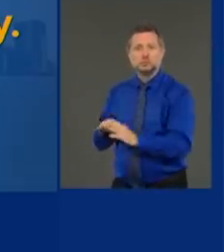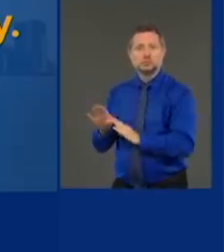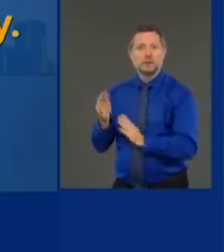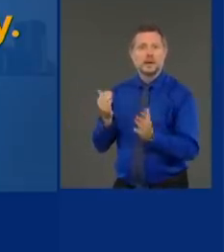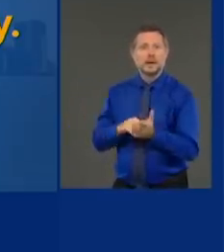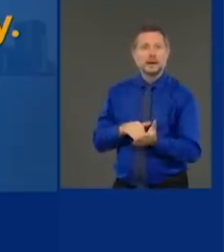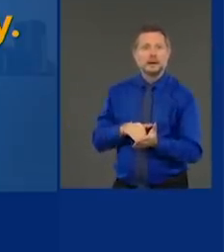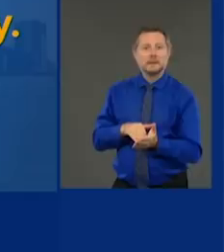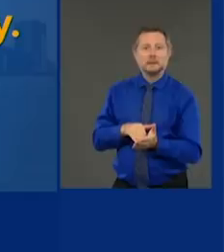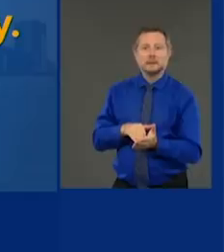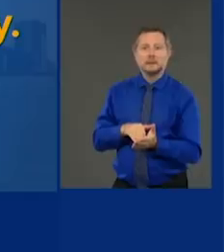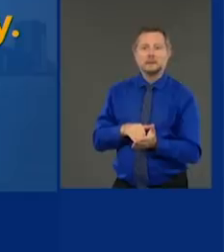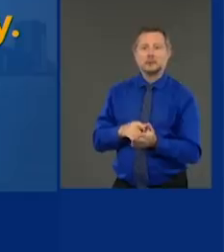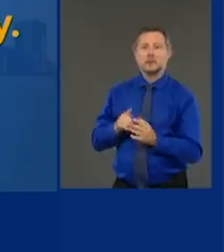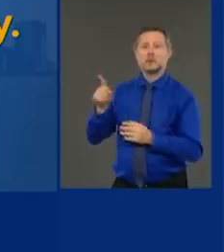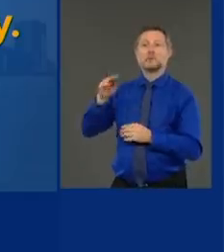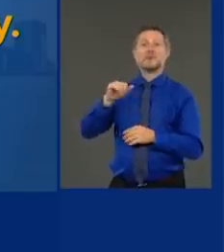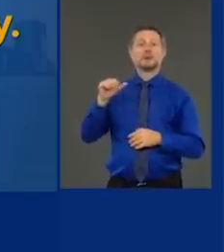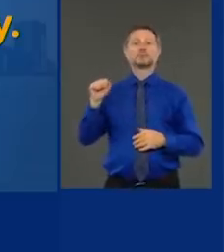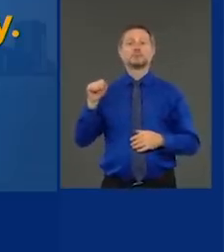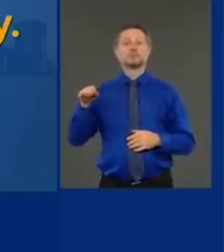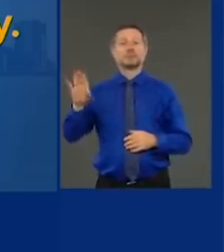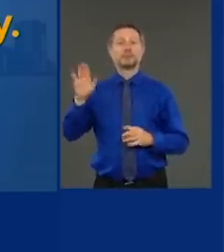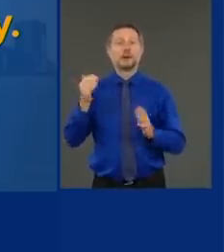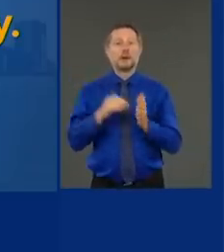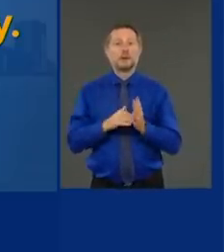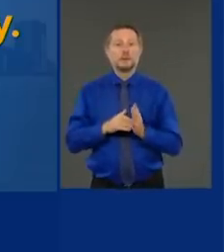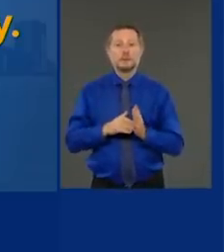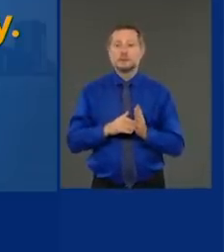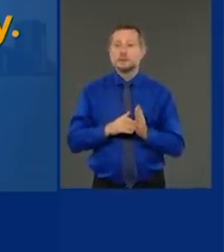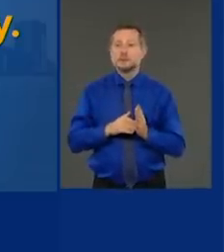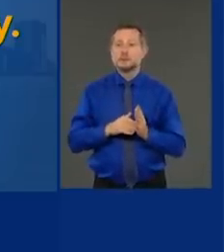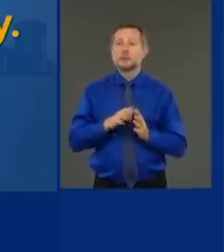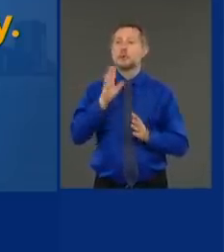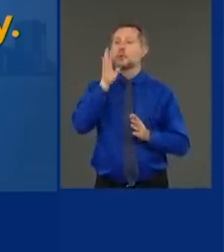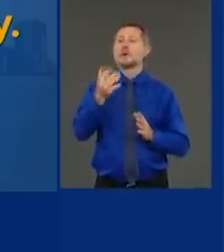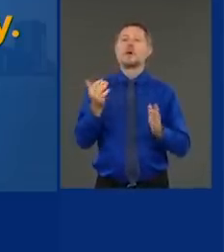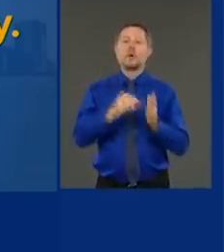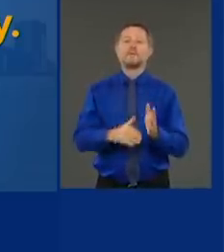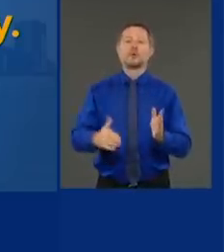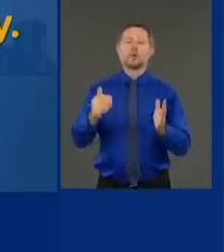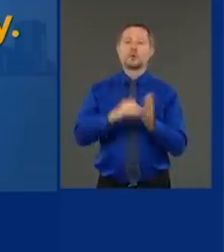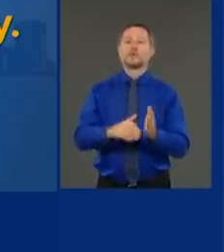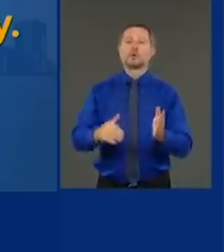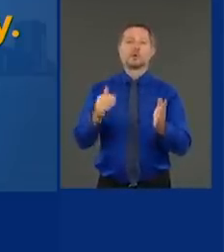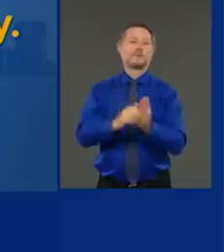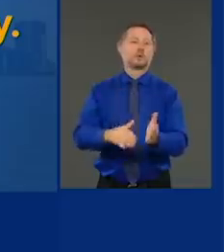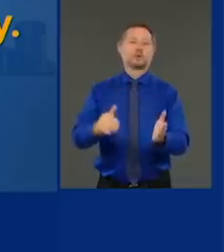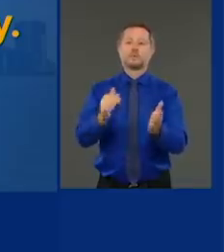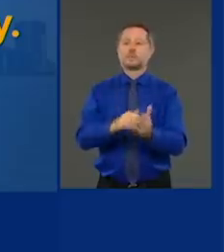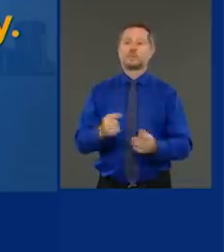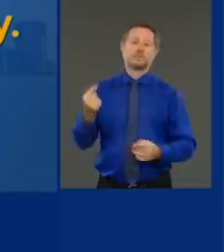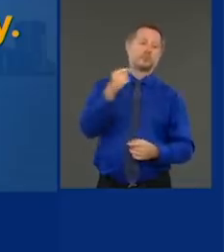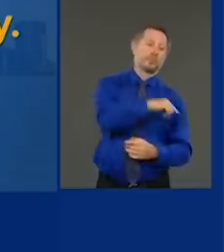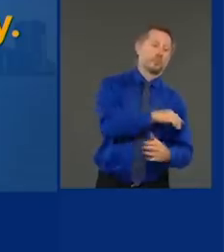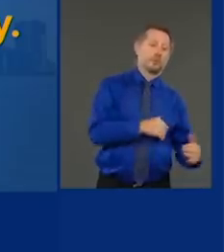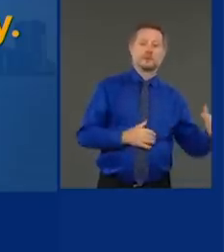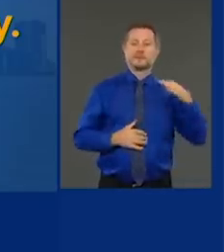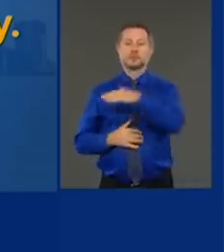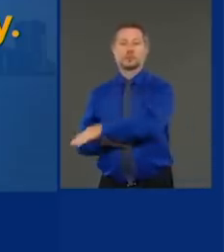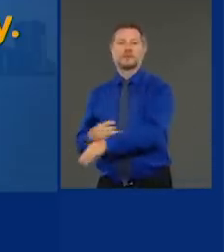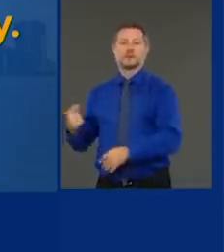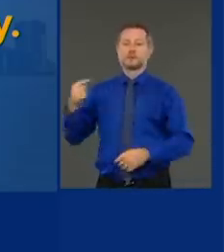Oh, it's back to Massachusetts is on the rise. It will continue this ricocheting across the